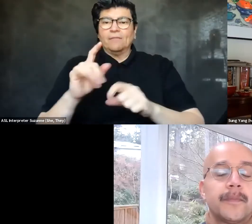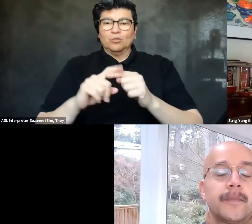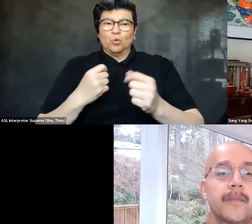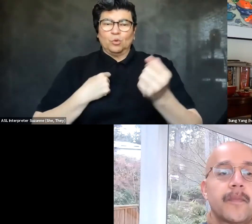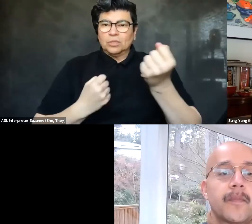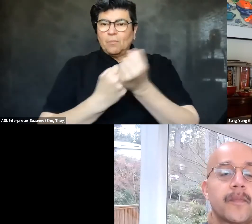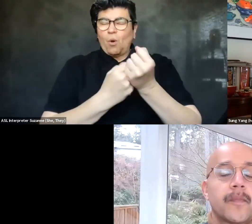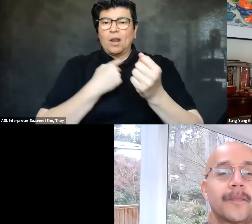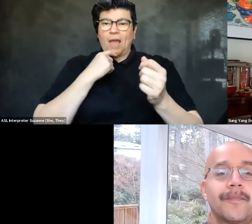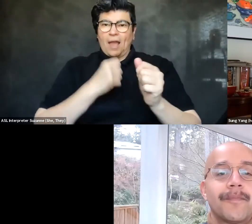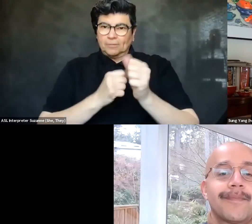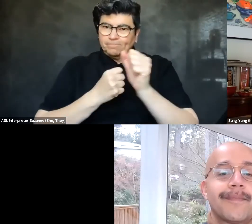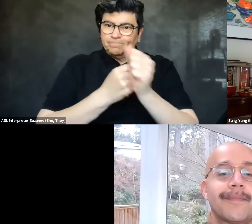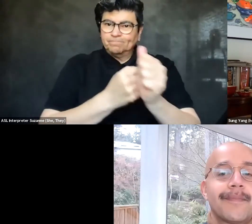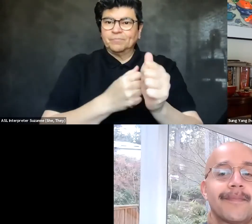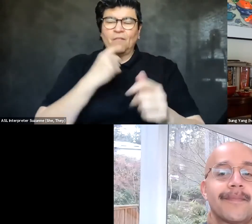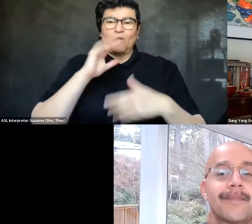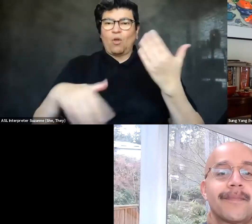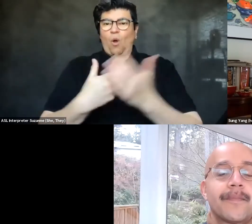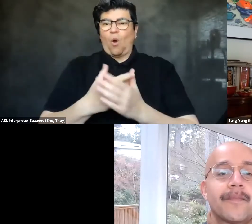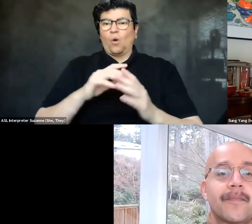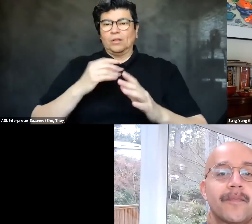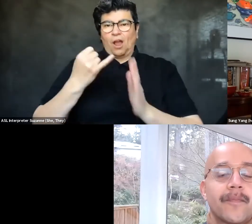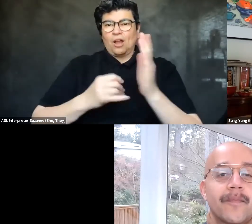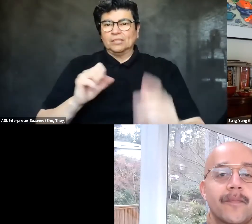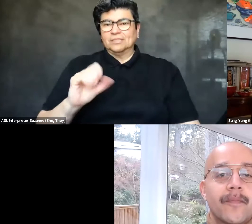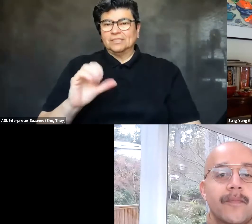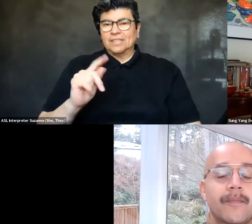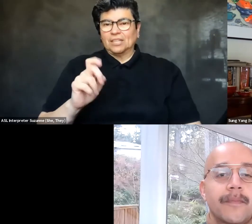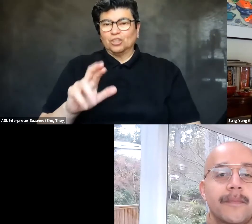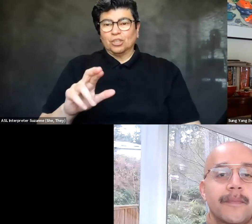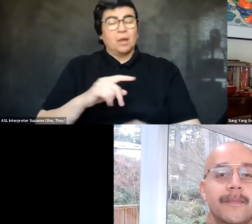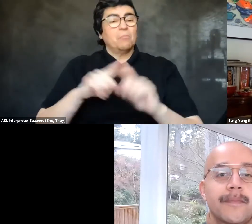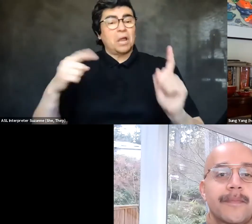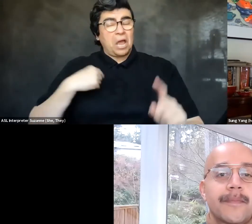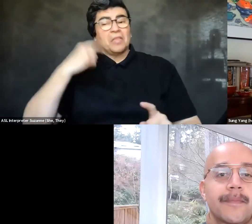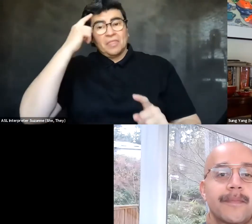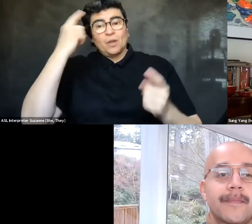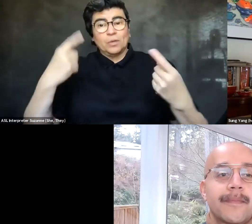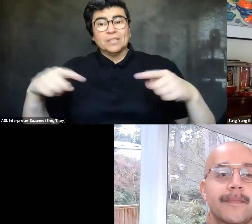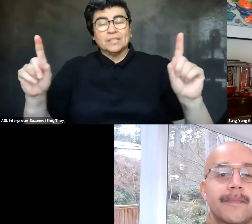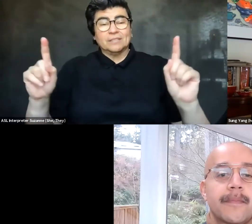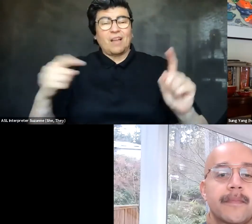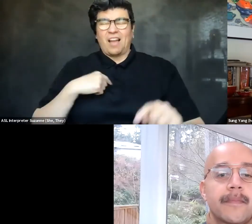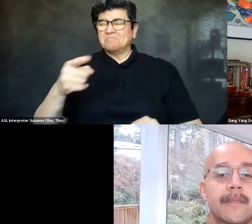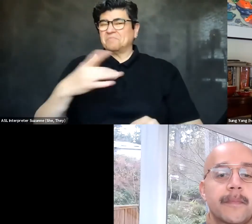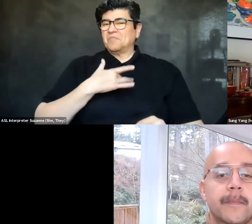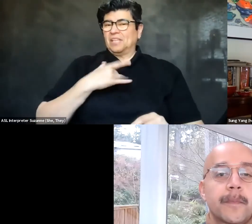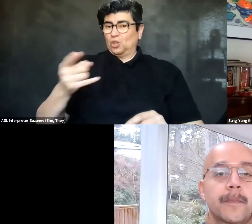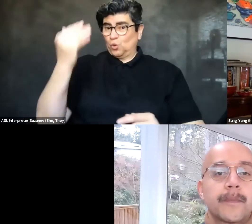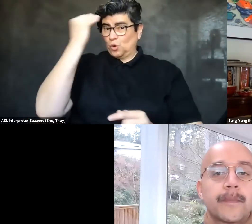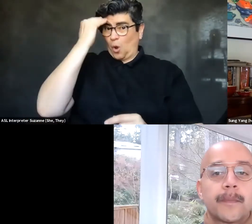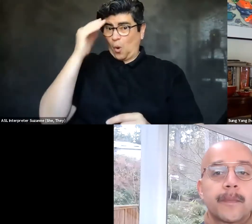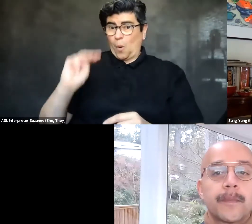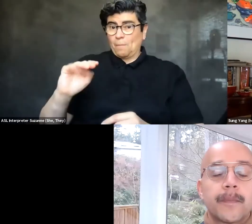the entire sector. But I think we succeeded, and I'm confident that once you get to know Michael, you